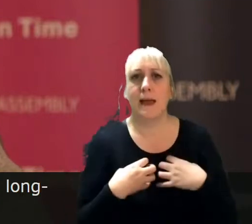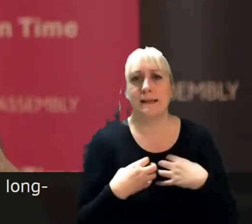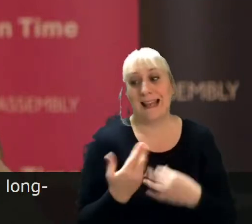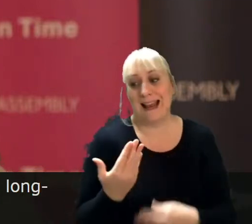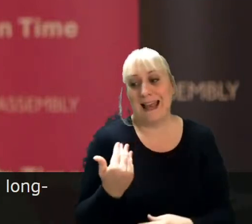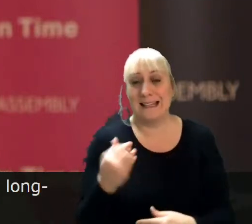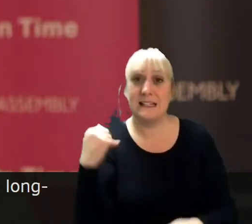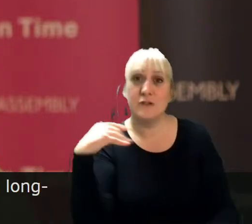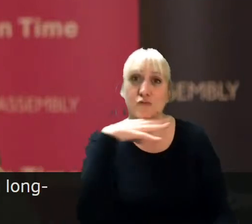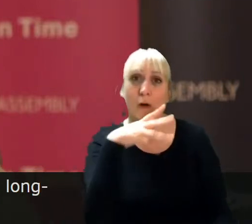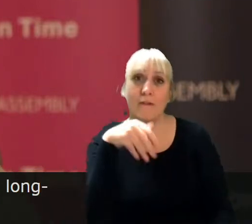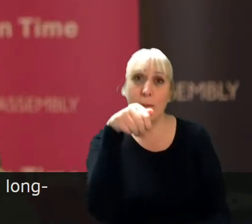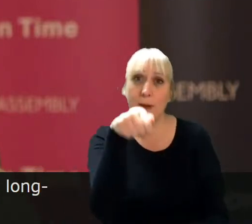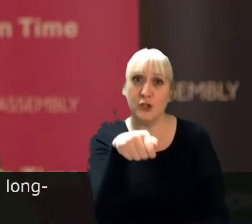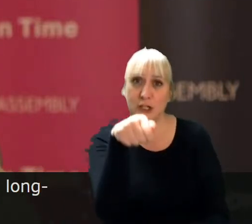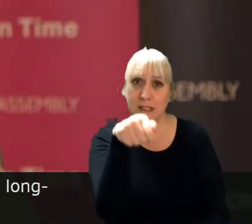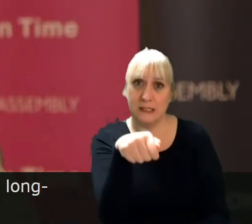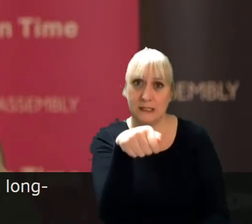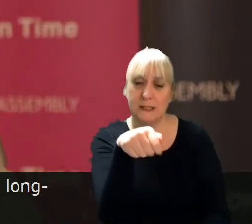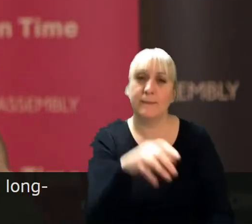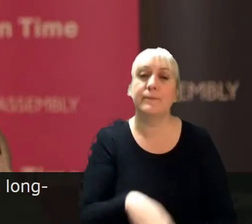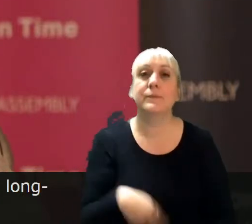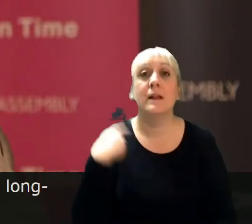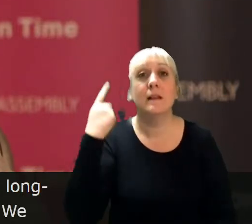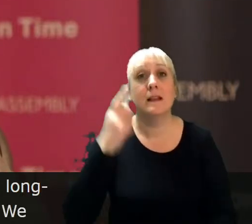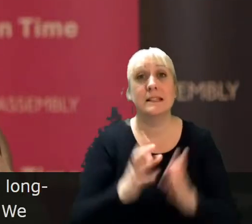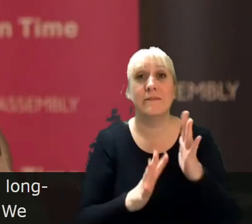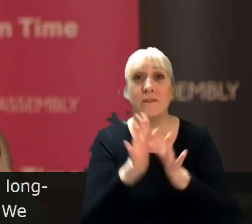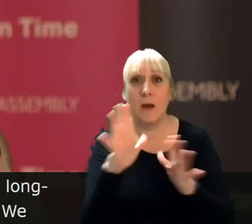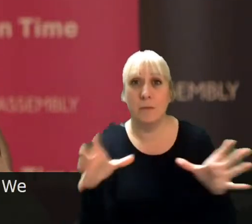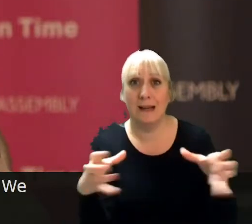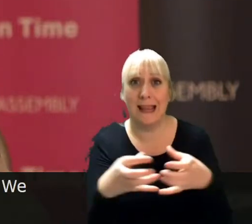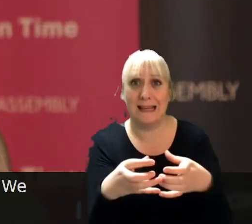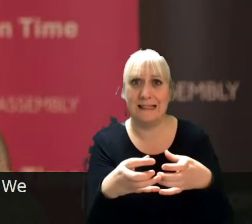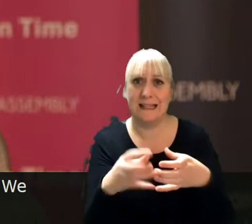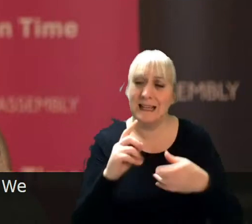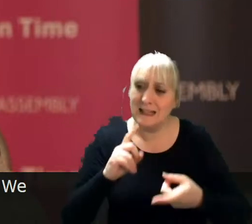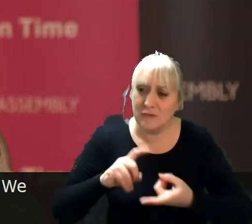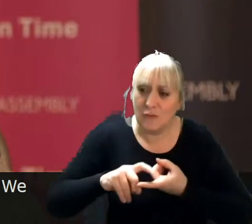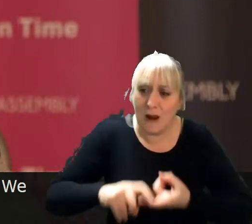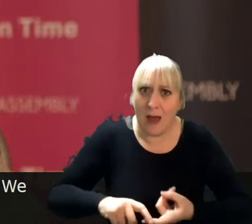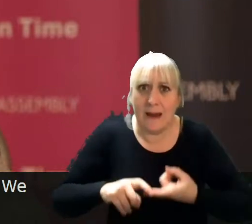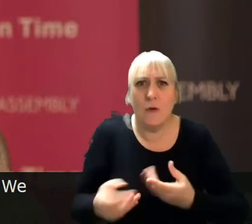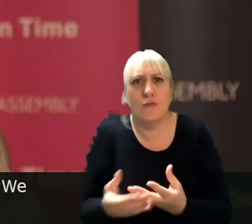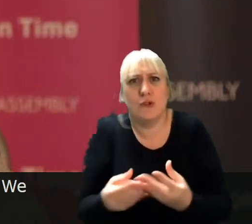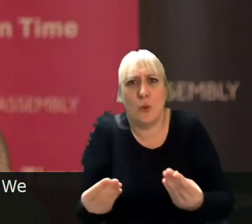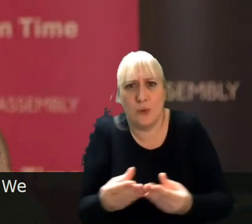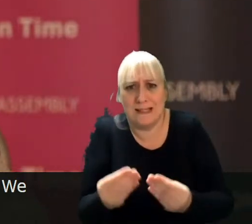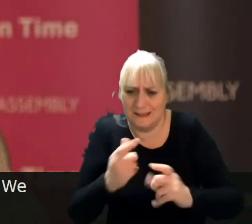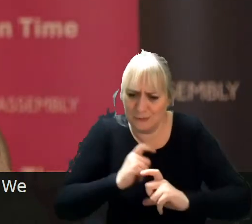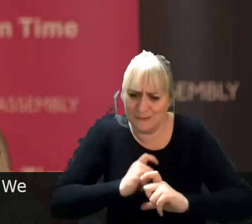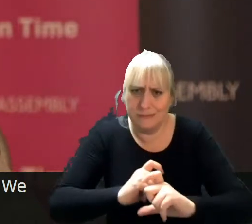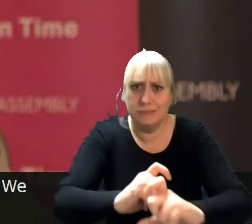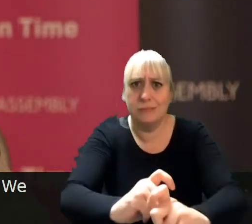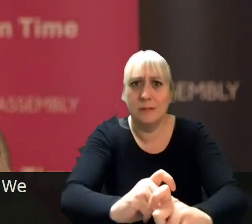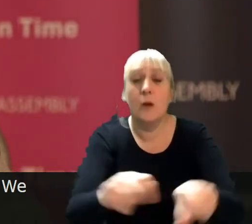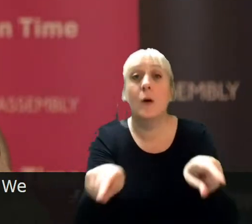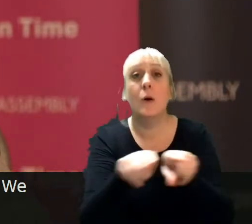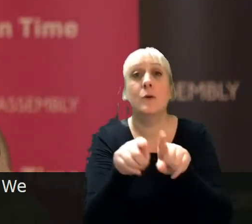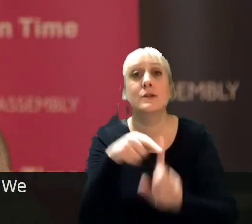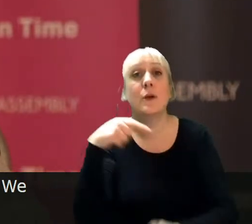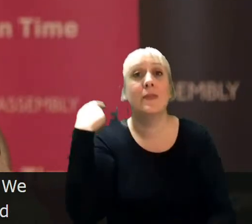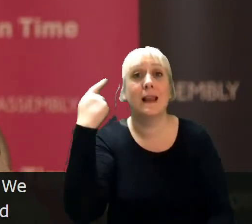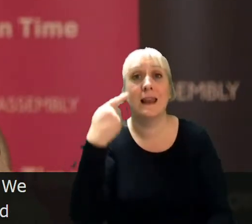the London Fire Brigade is relying on reserves to keep afloat and that the London Stadium, home of West